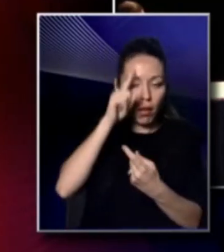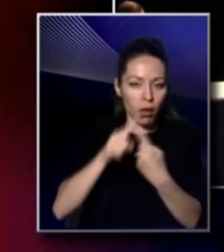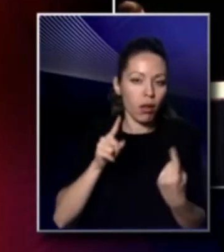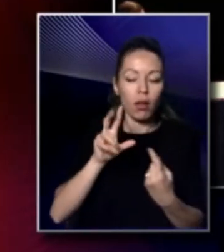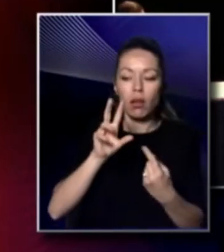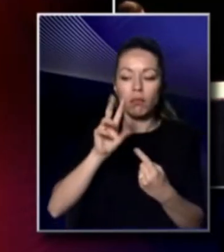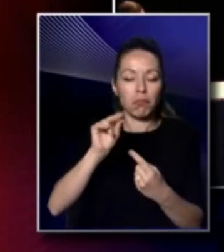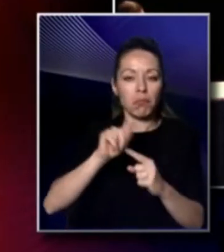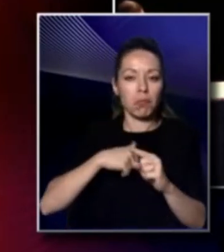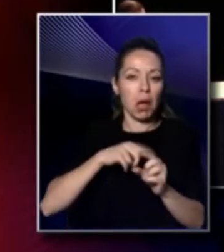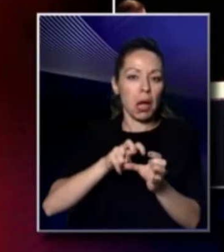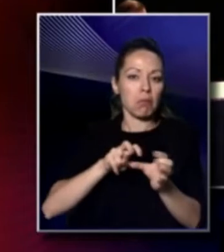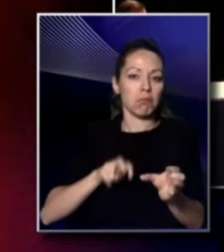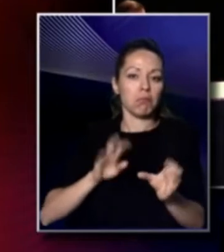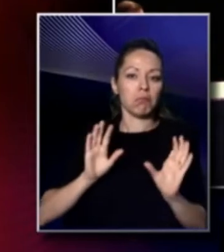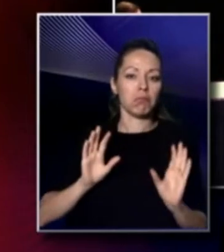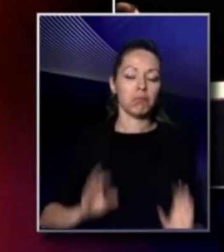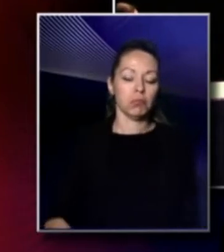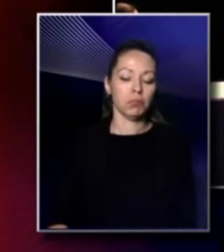Okay.